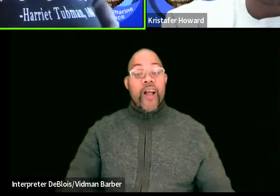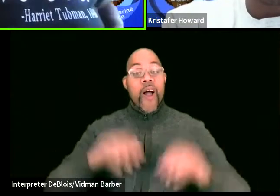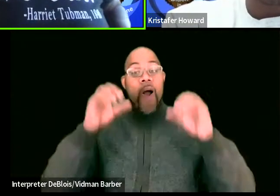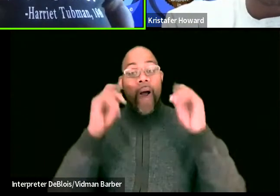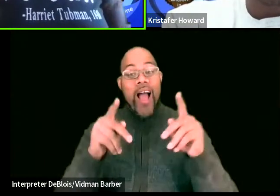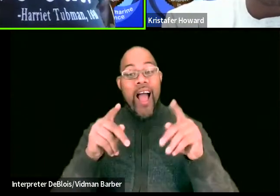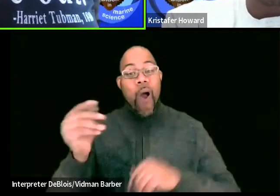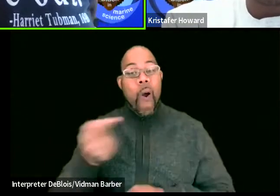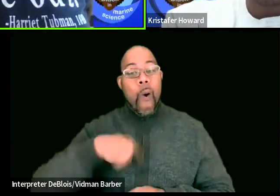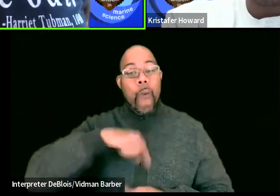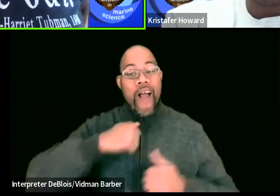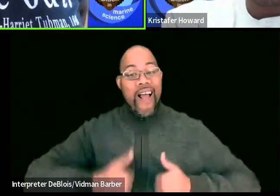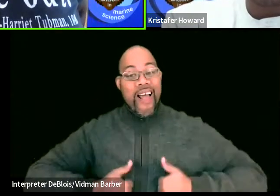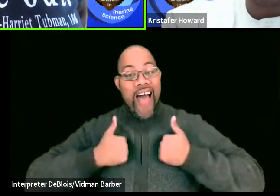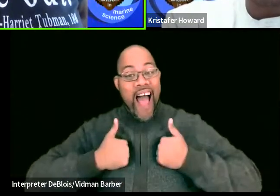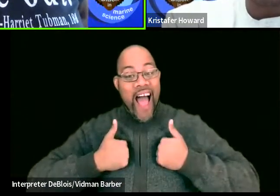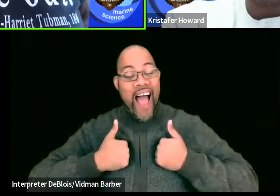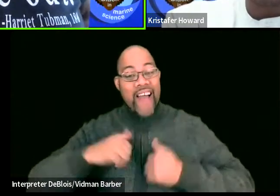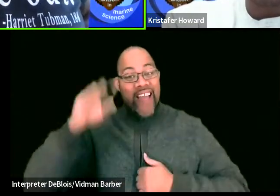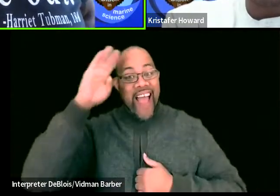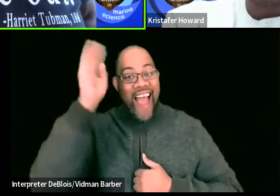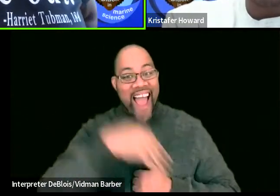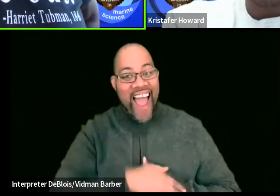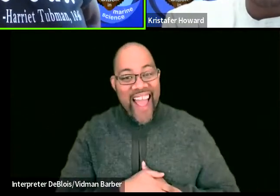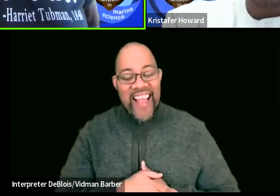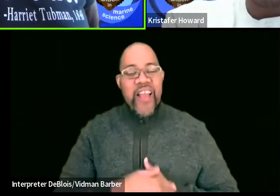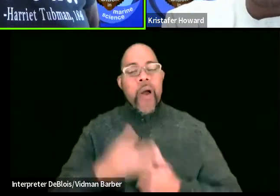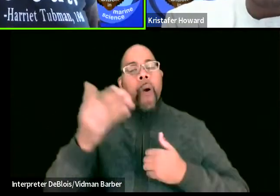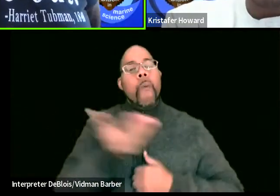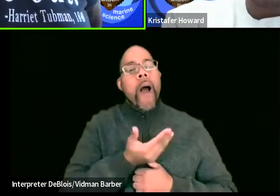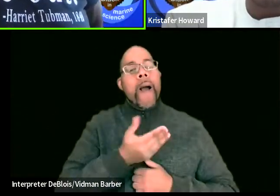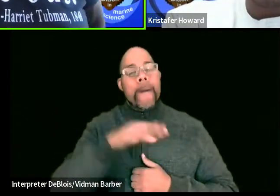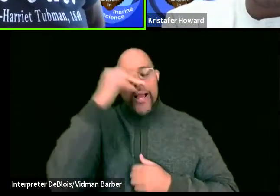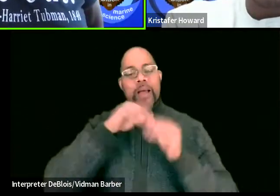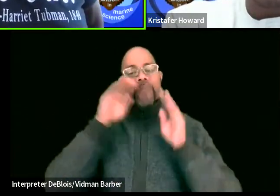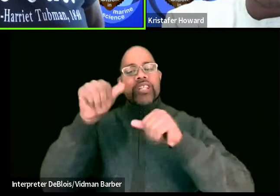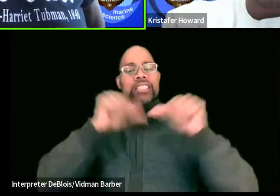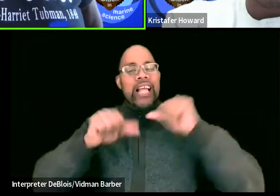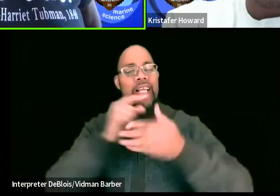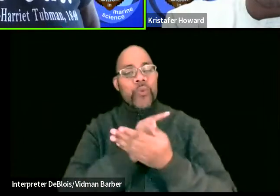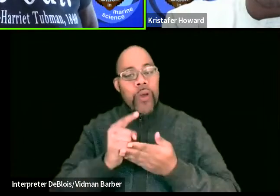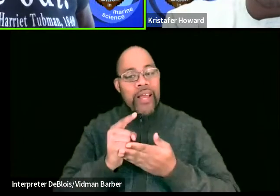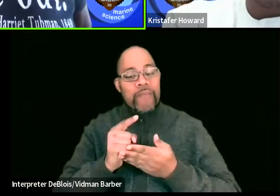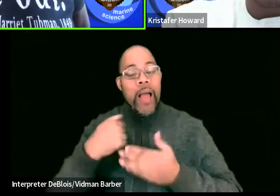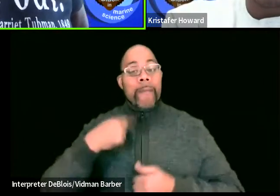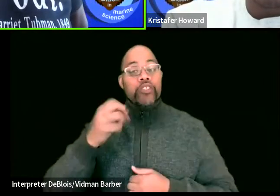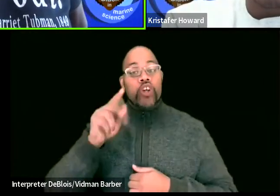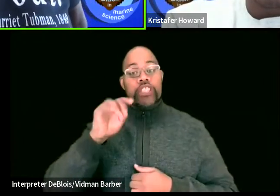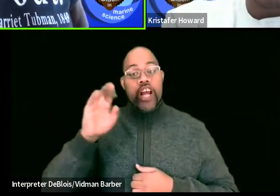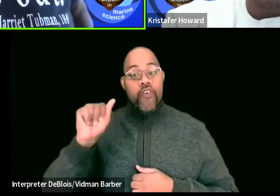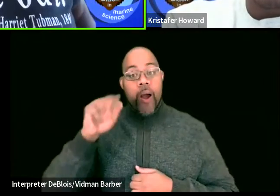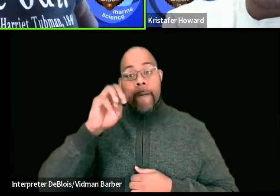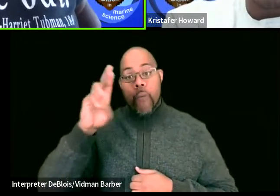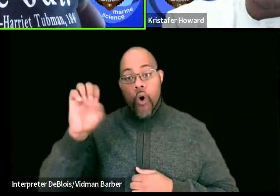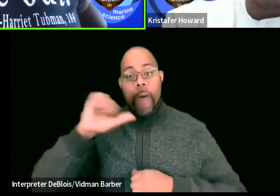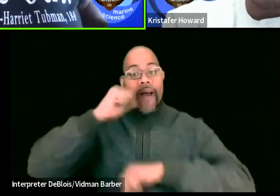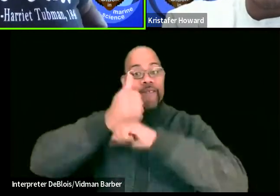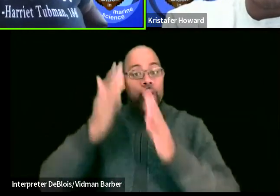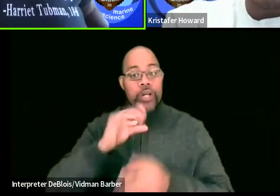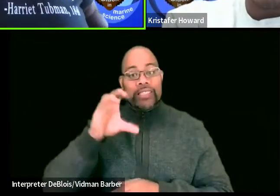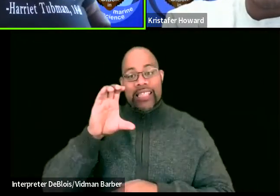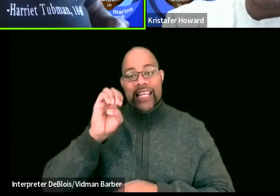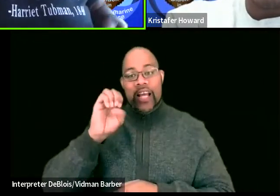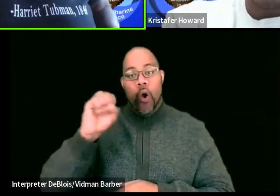Okay, we are live. Hey y'all, welcome to Black and Marine Science Week. I'm Dr. Tiara Moore, founder